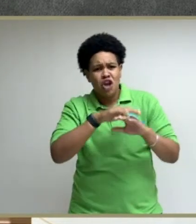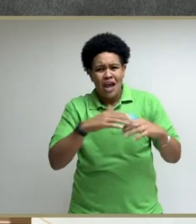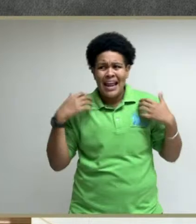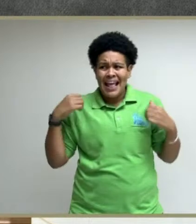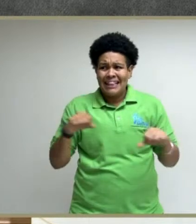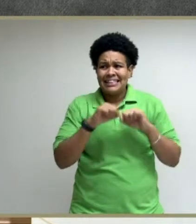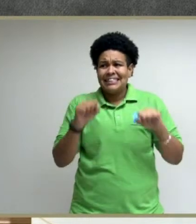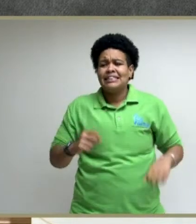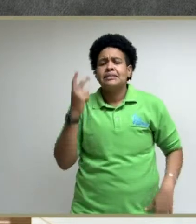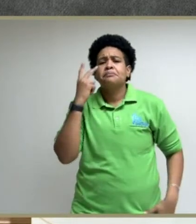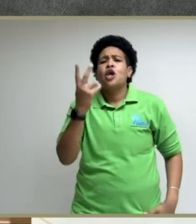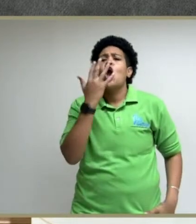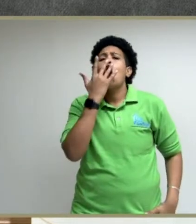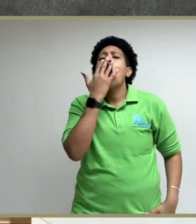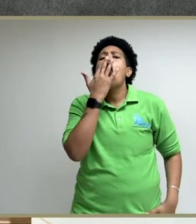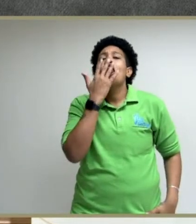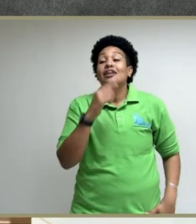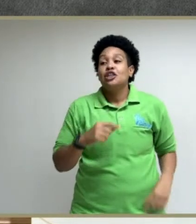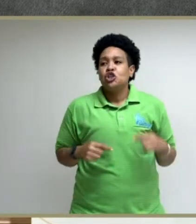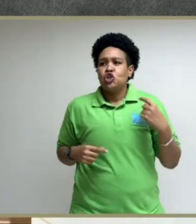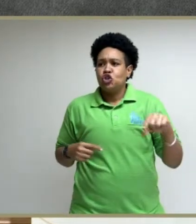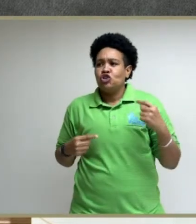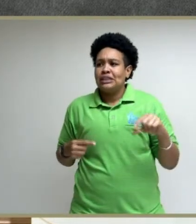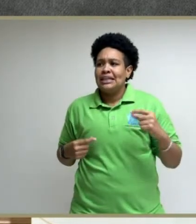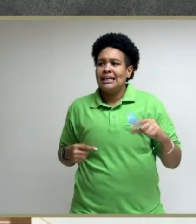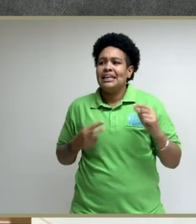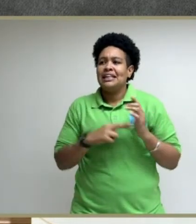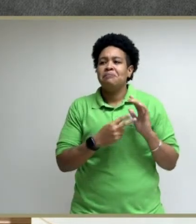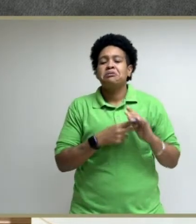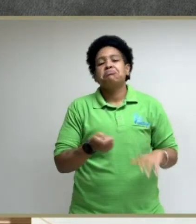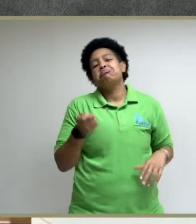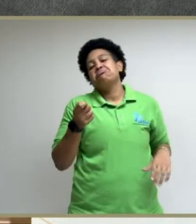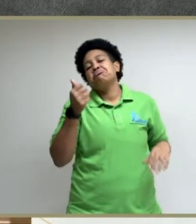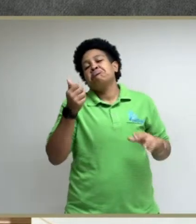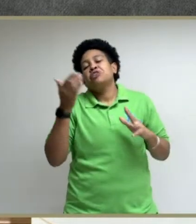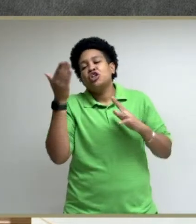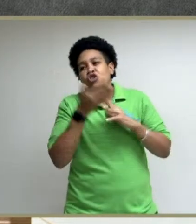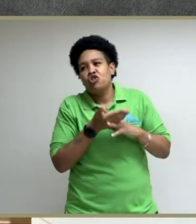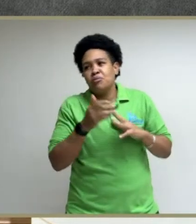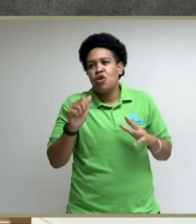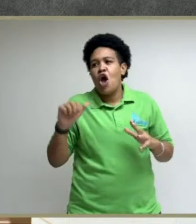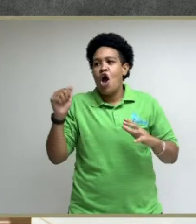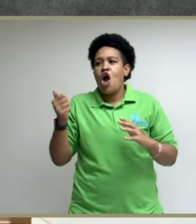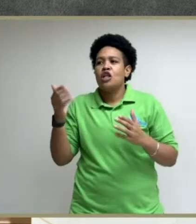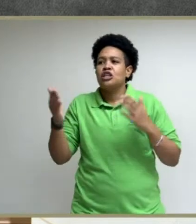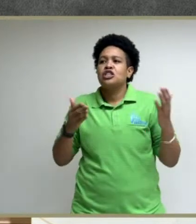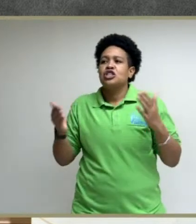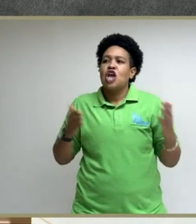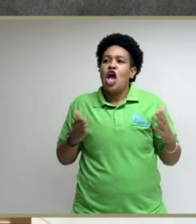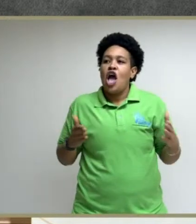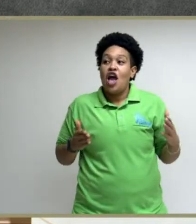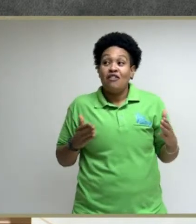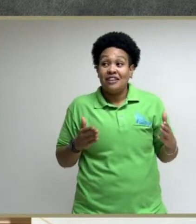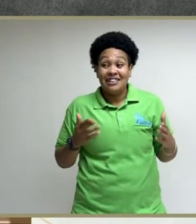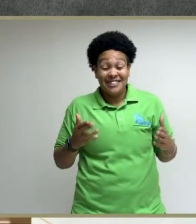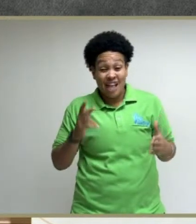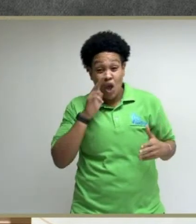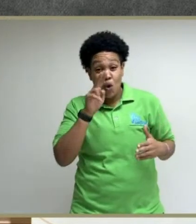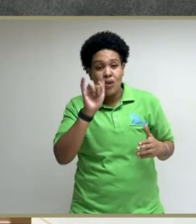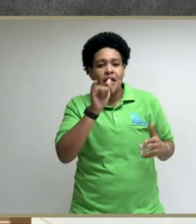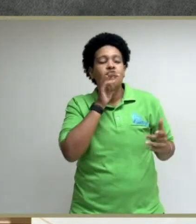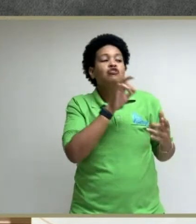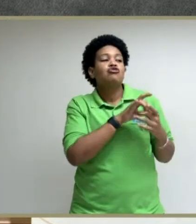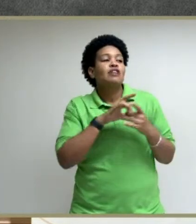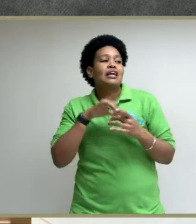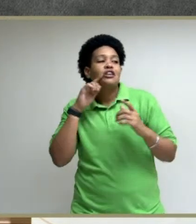you see that with the green code is where there will be minimal disruption to other services. And now we will look at that in relation